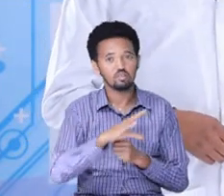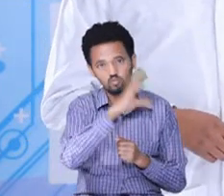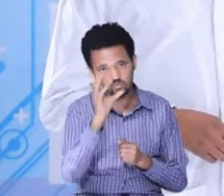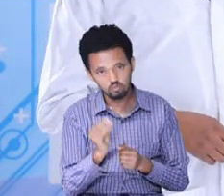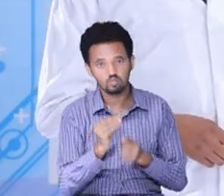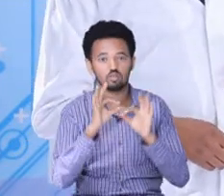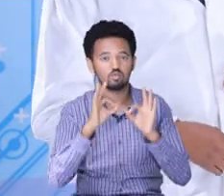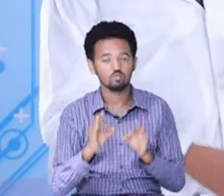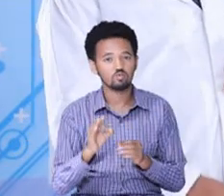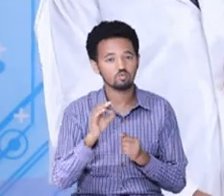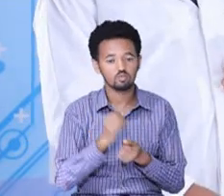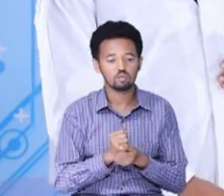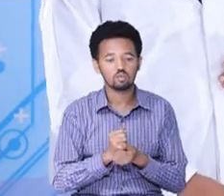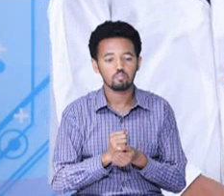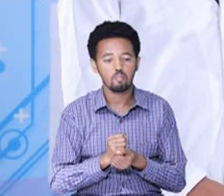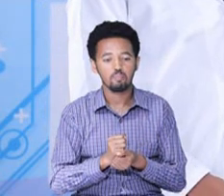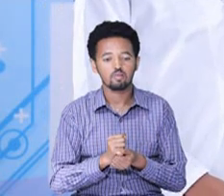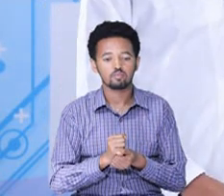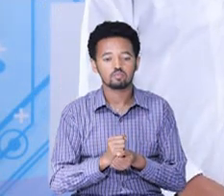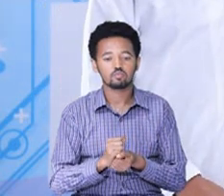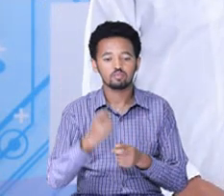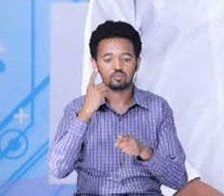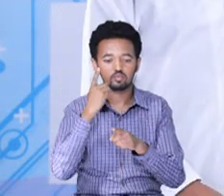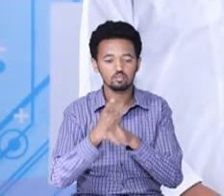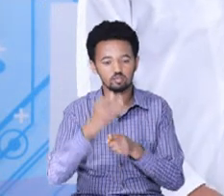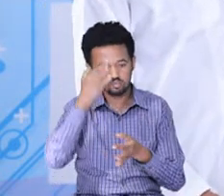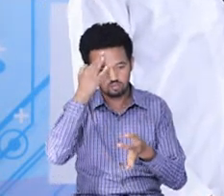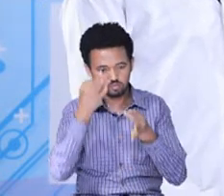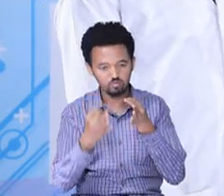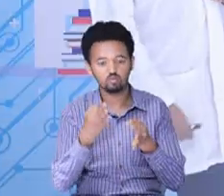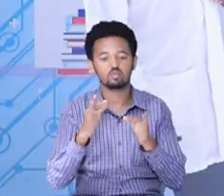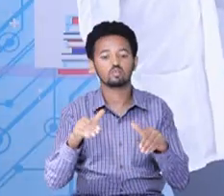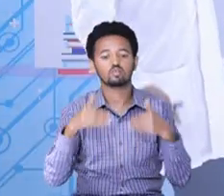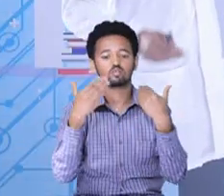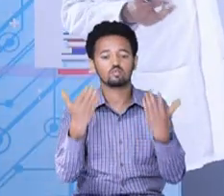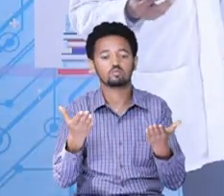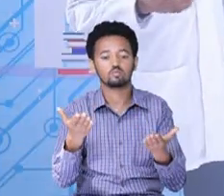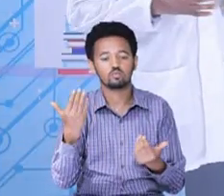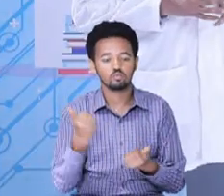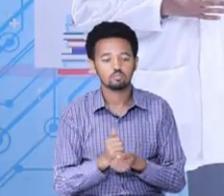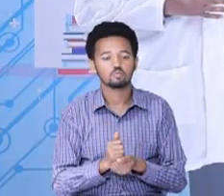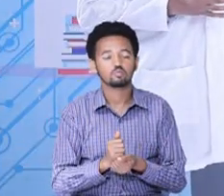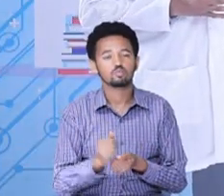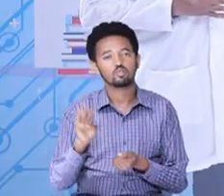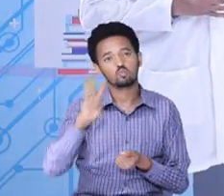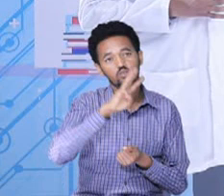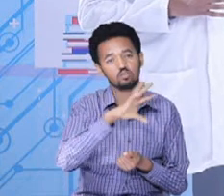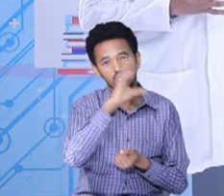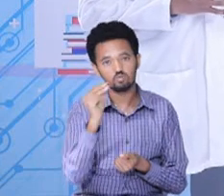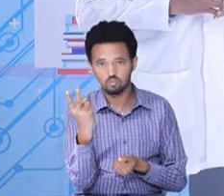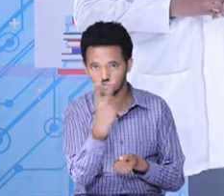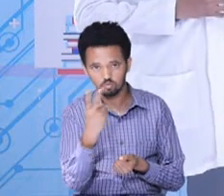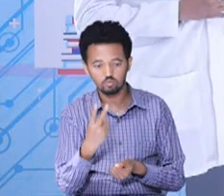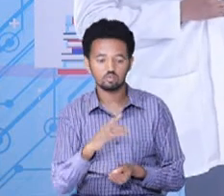for justice as well as human and democratic right. In the Western Africa, where